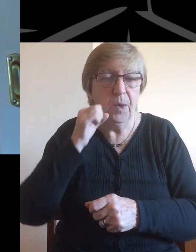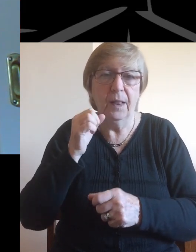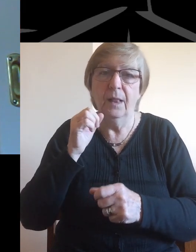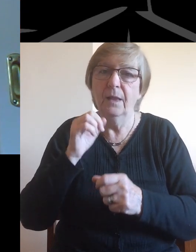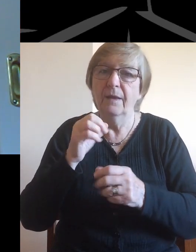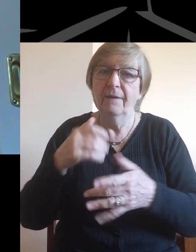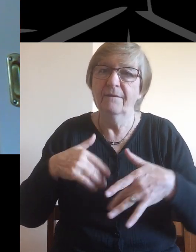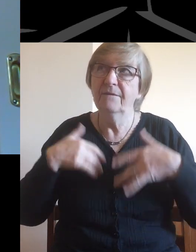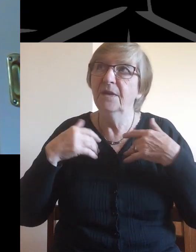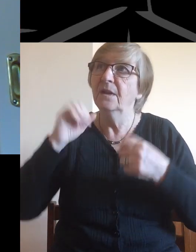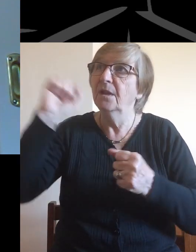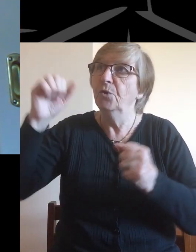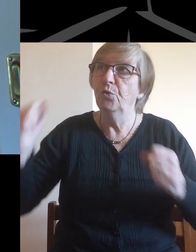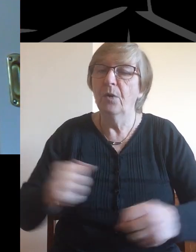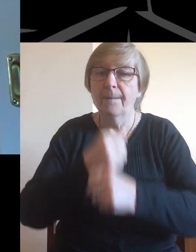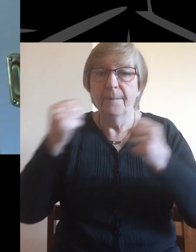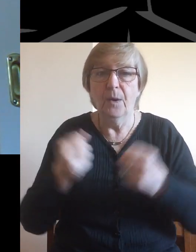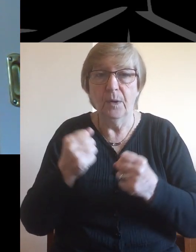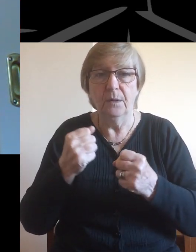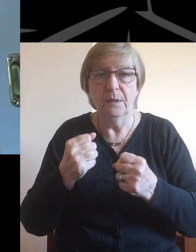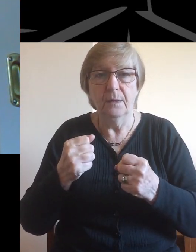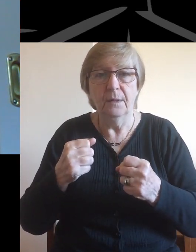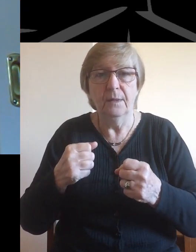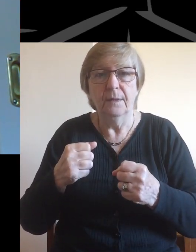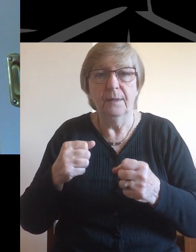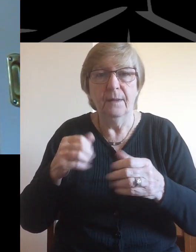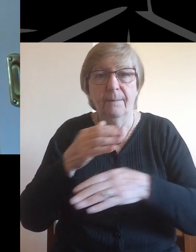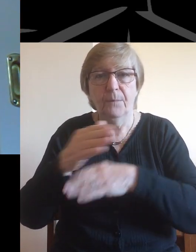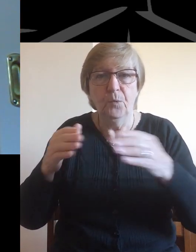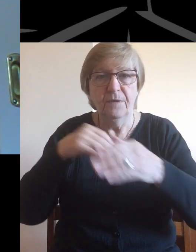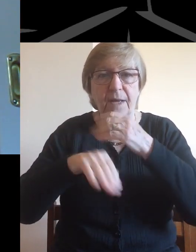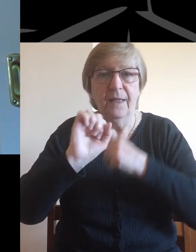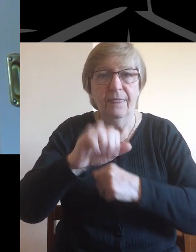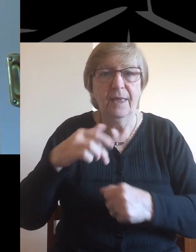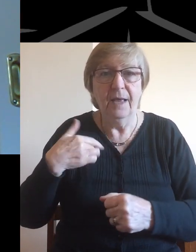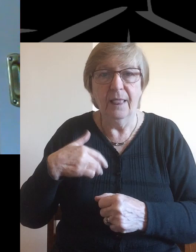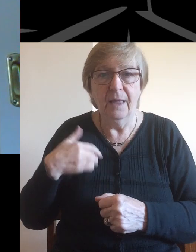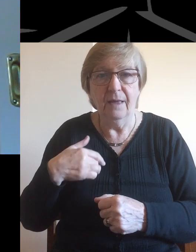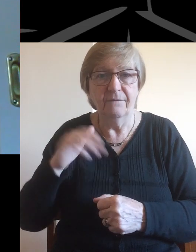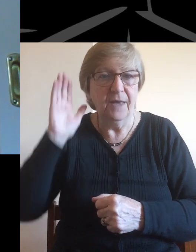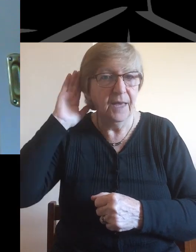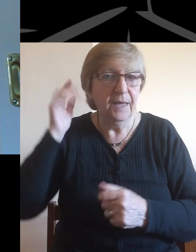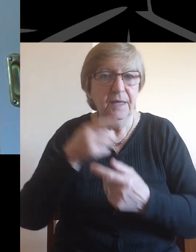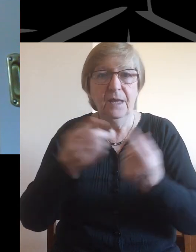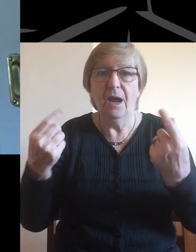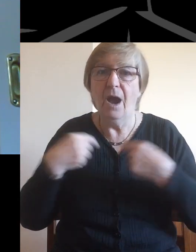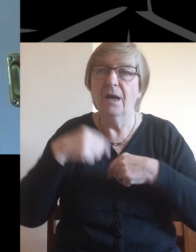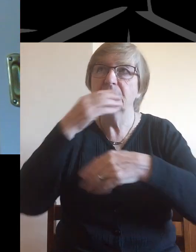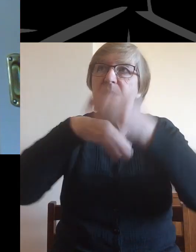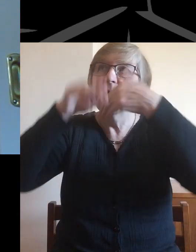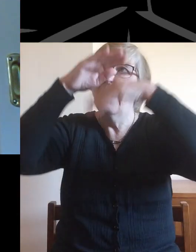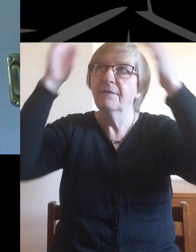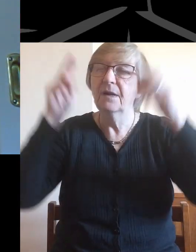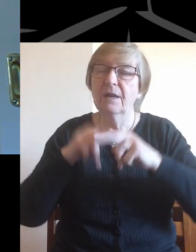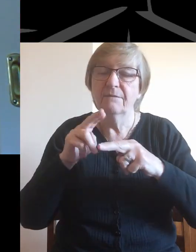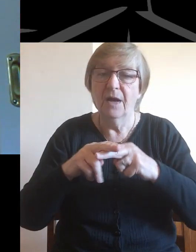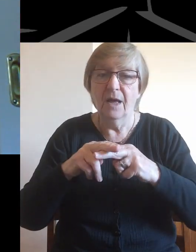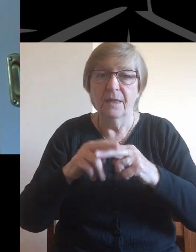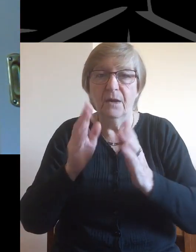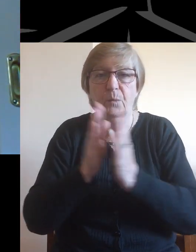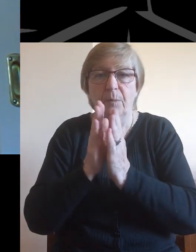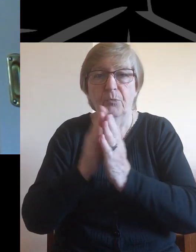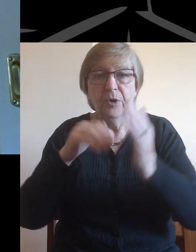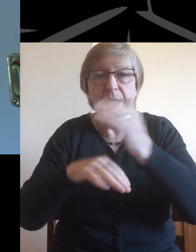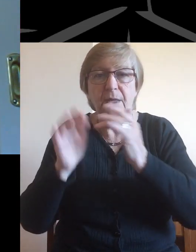your power moving in their place. Hear us, Heavenly Father, as in Jesus' precious name we